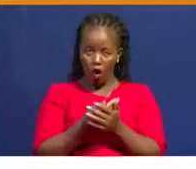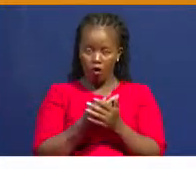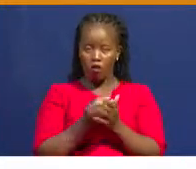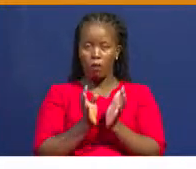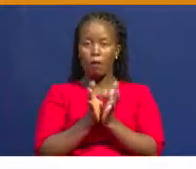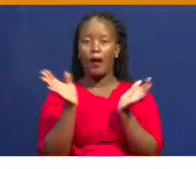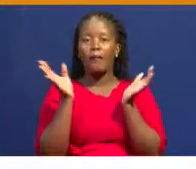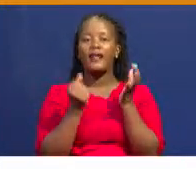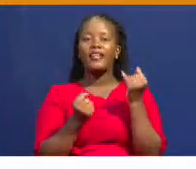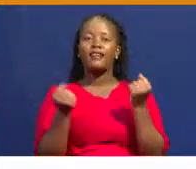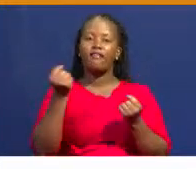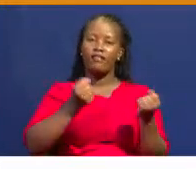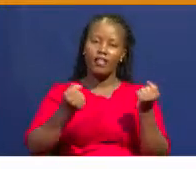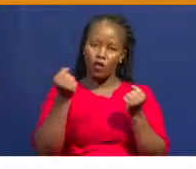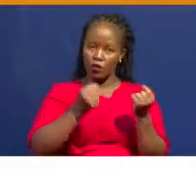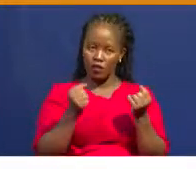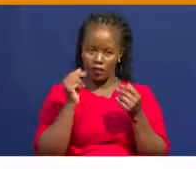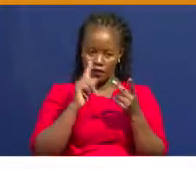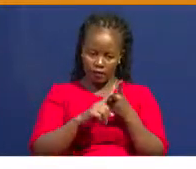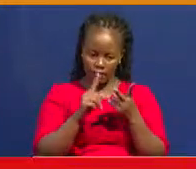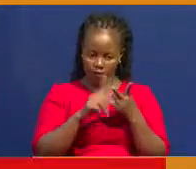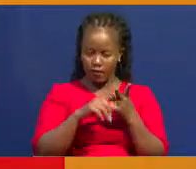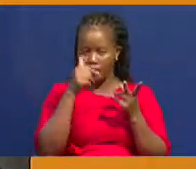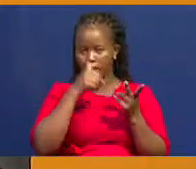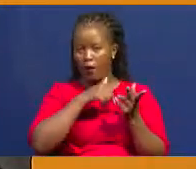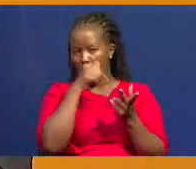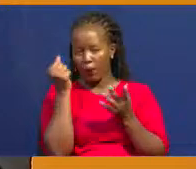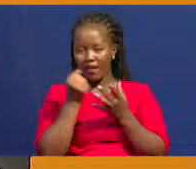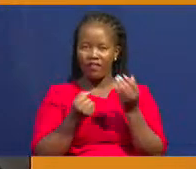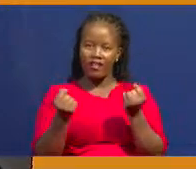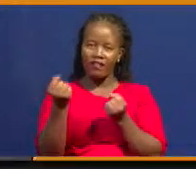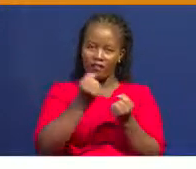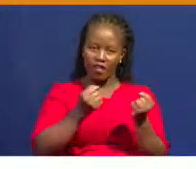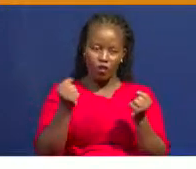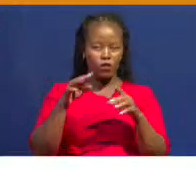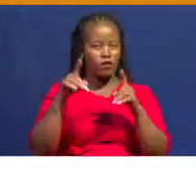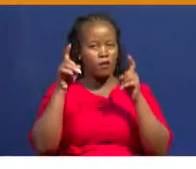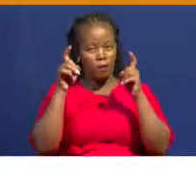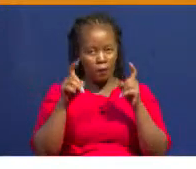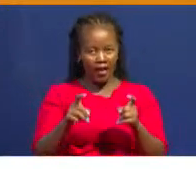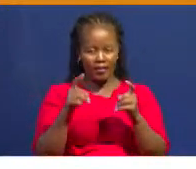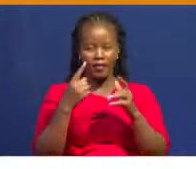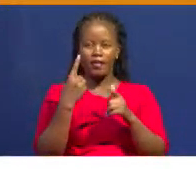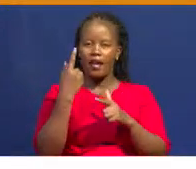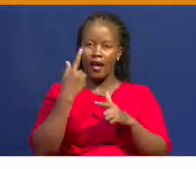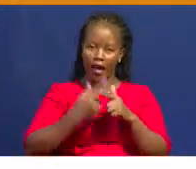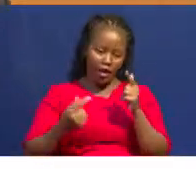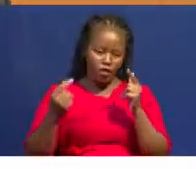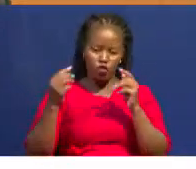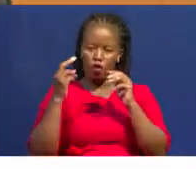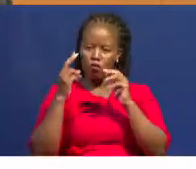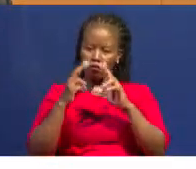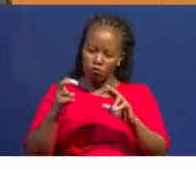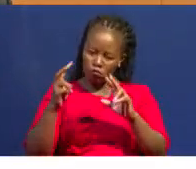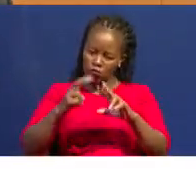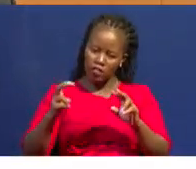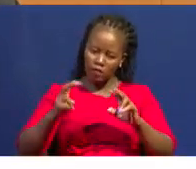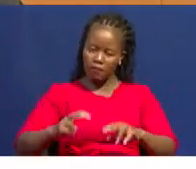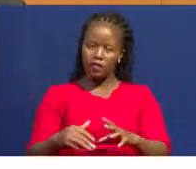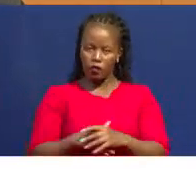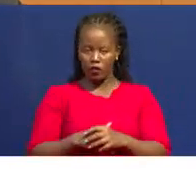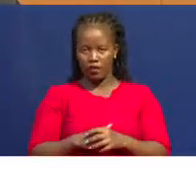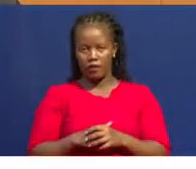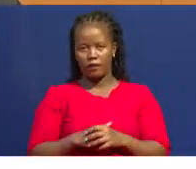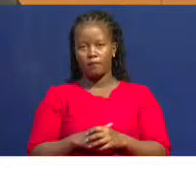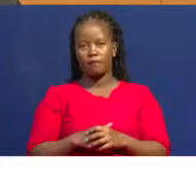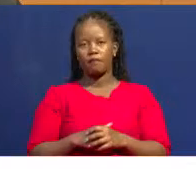vehicles and commercial vehicles undergo mandatory annual inspection. Number two, it alludes